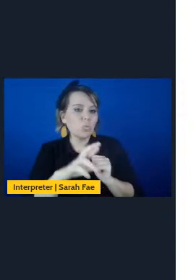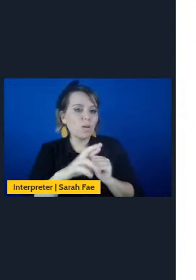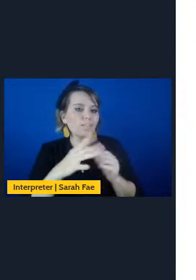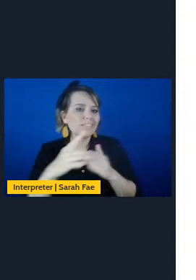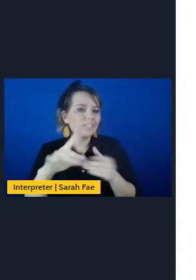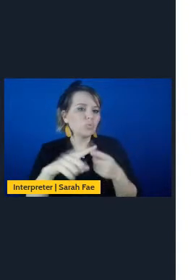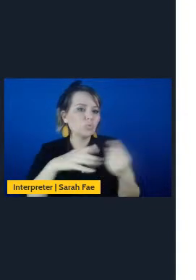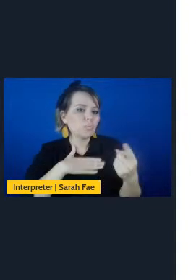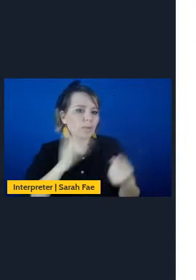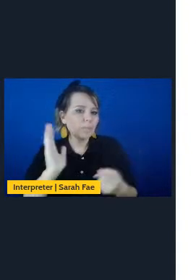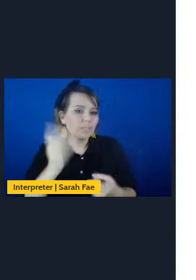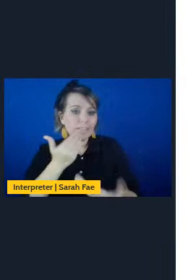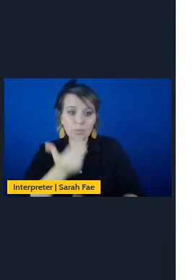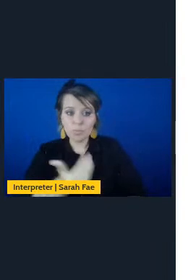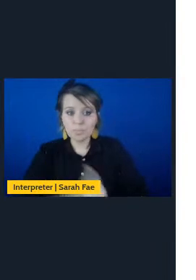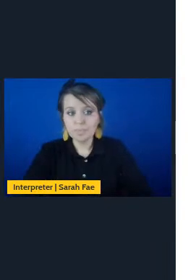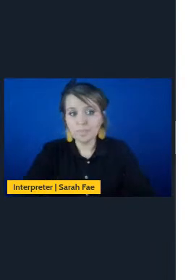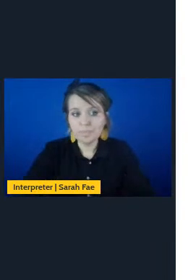Thank you.